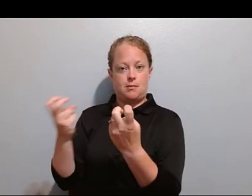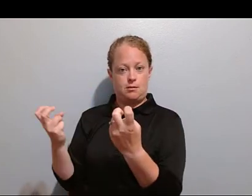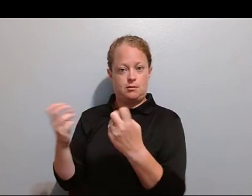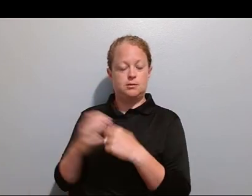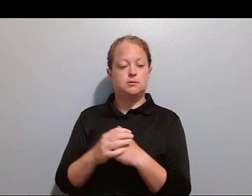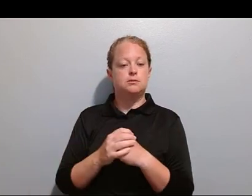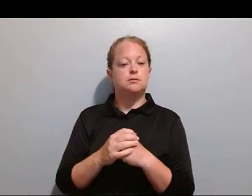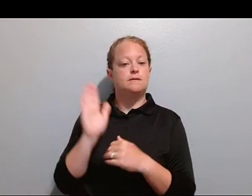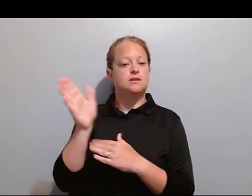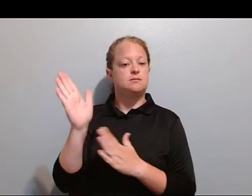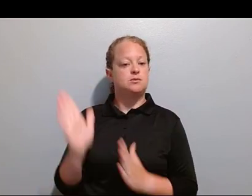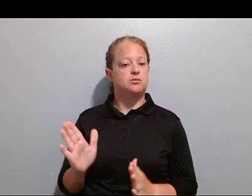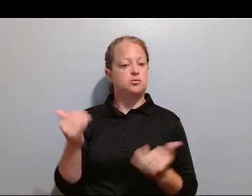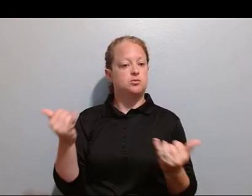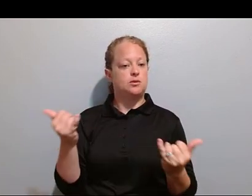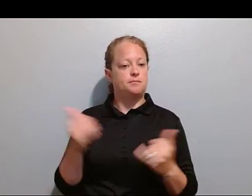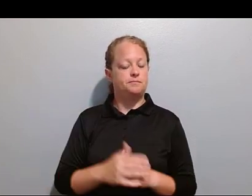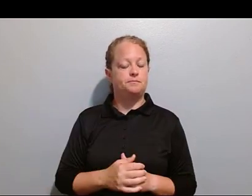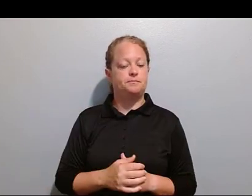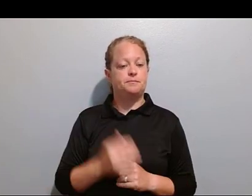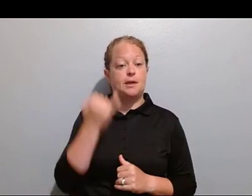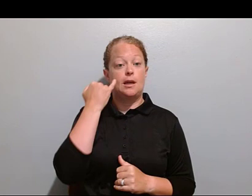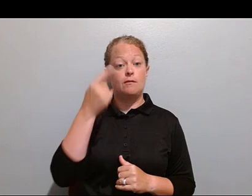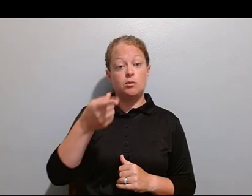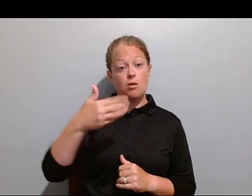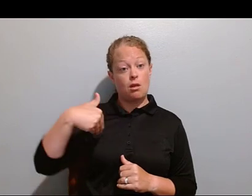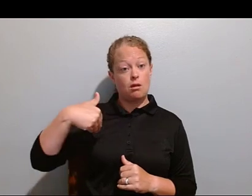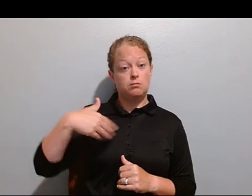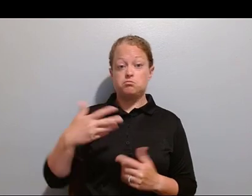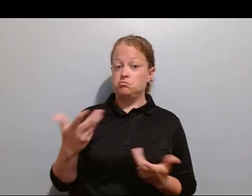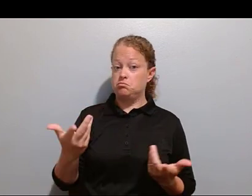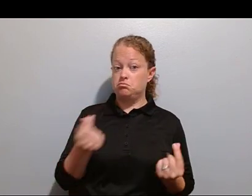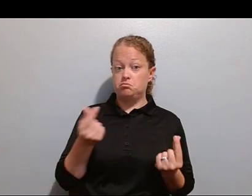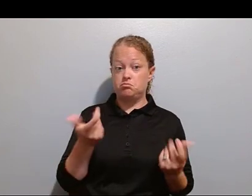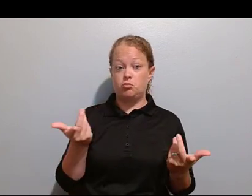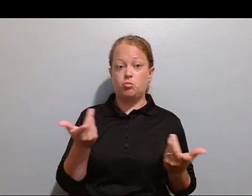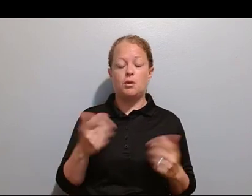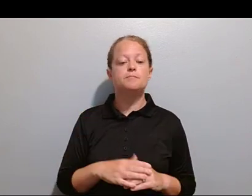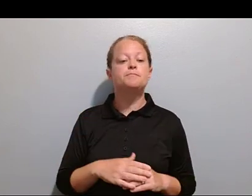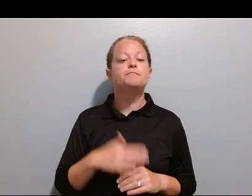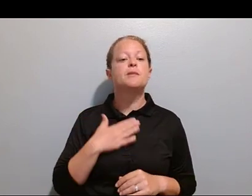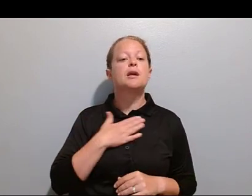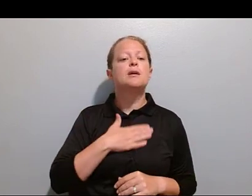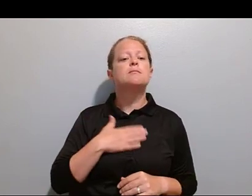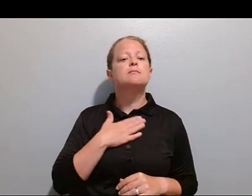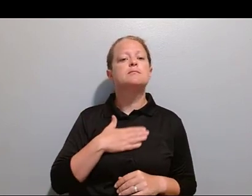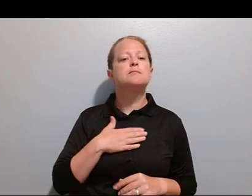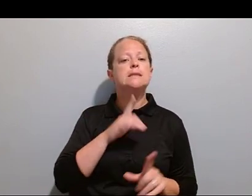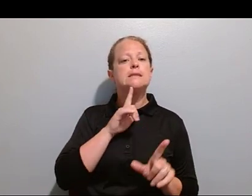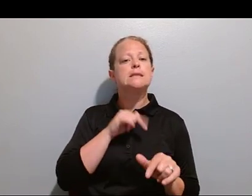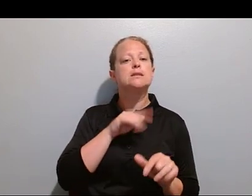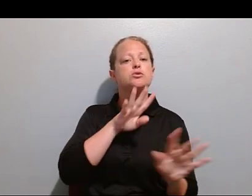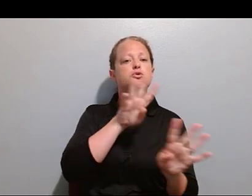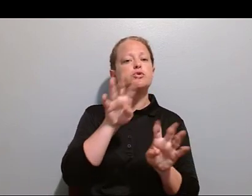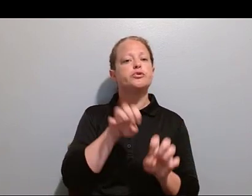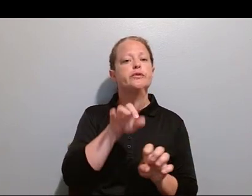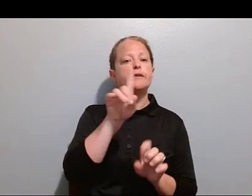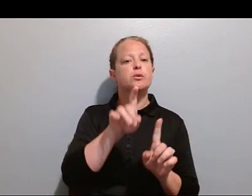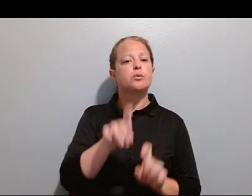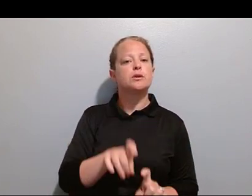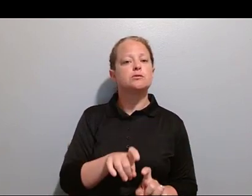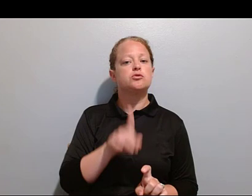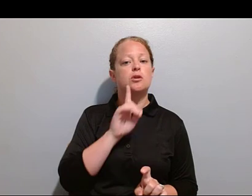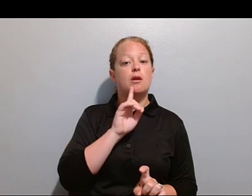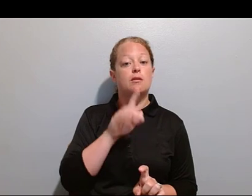of speakers. If you haven't done so yet, please respond to our survey questions, which appears on your